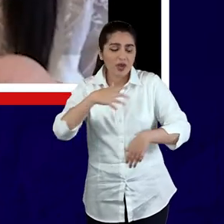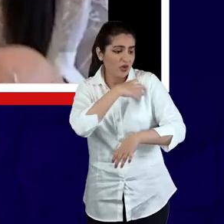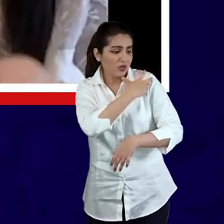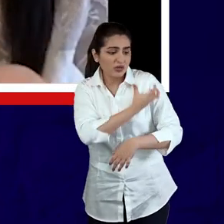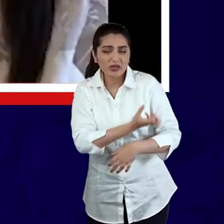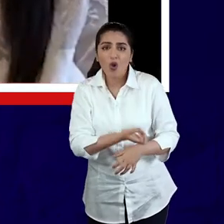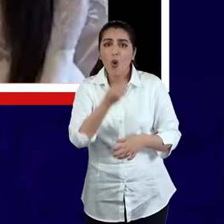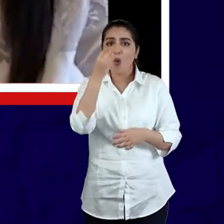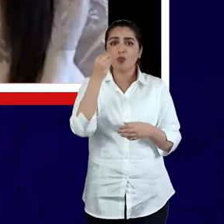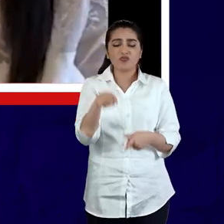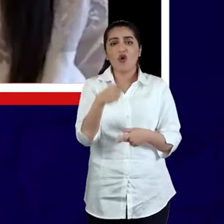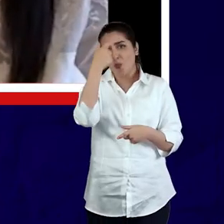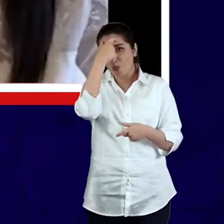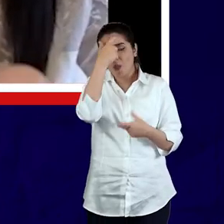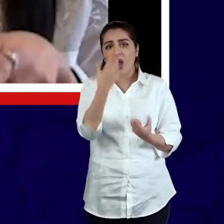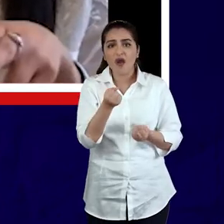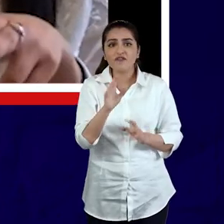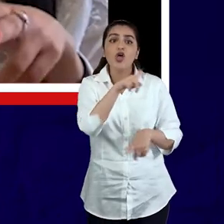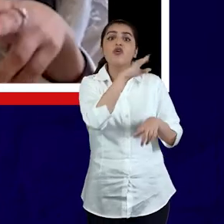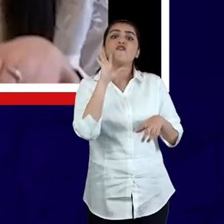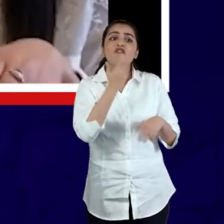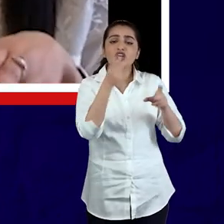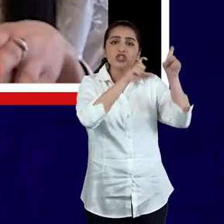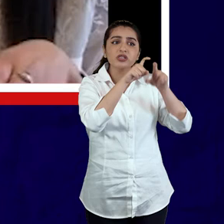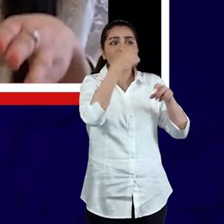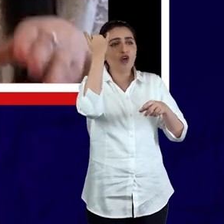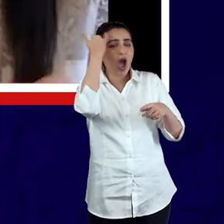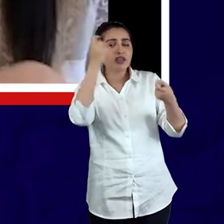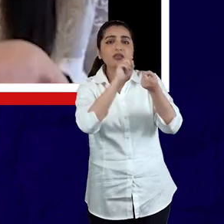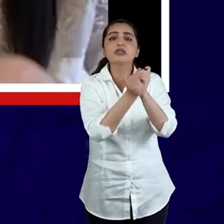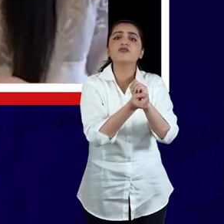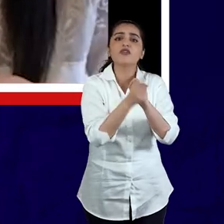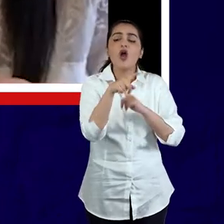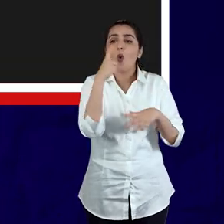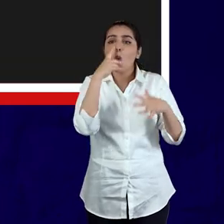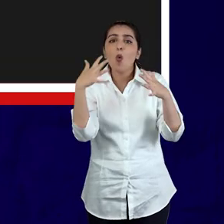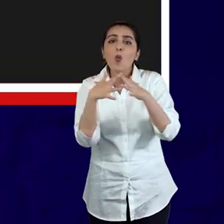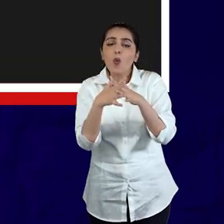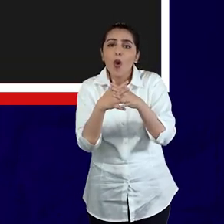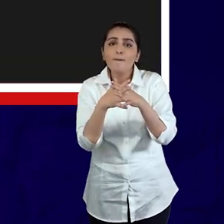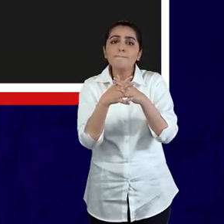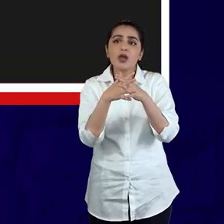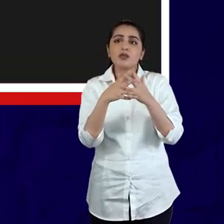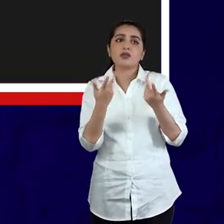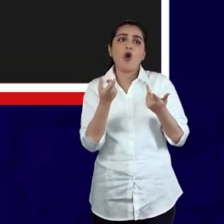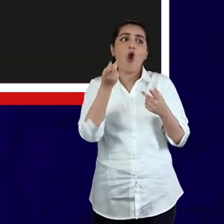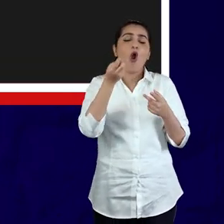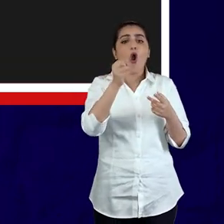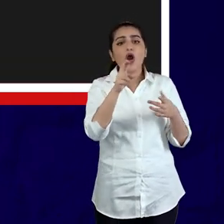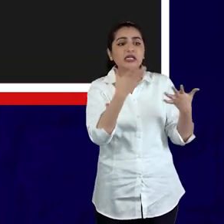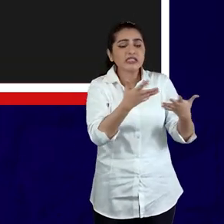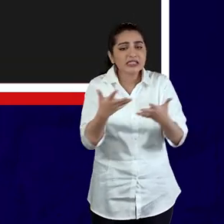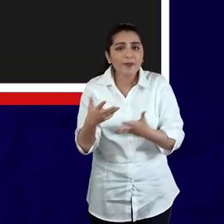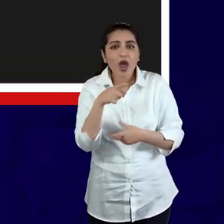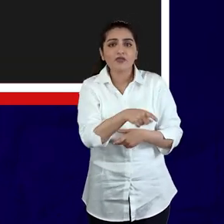do think that's a provocation for designers. It's you know, what would enable women to wrap, or what kind of materials